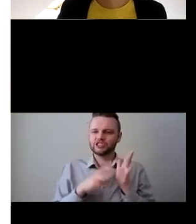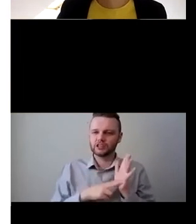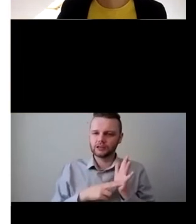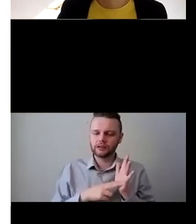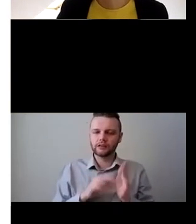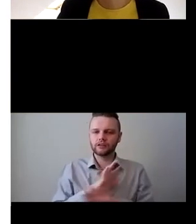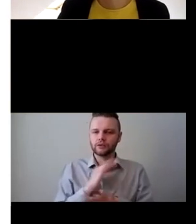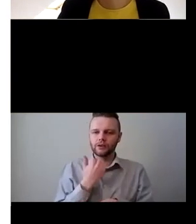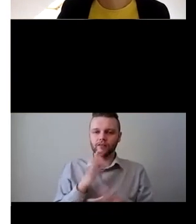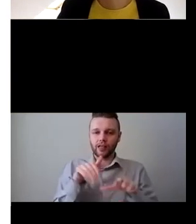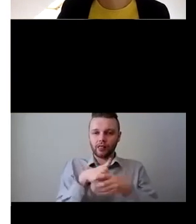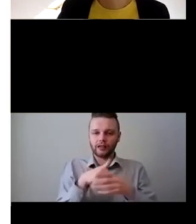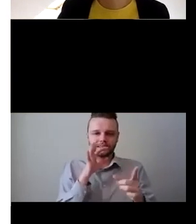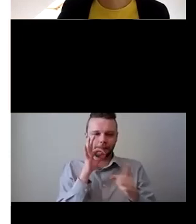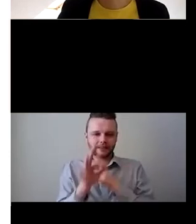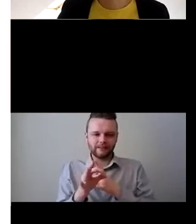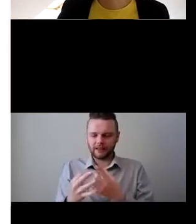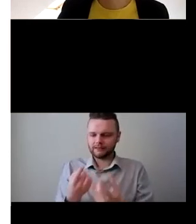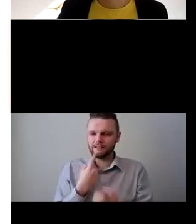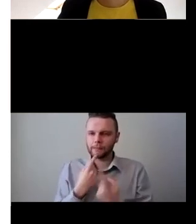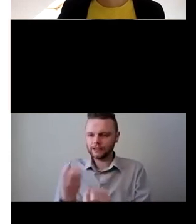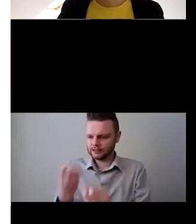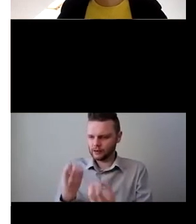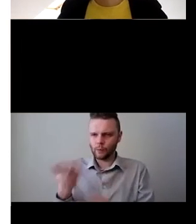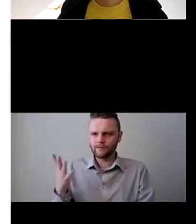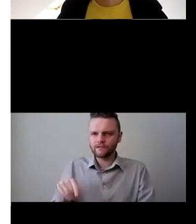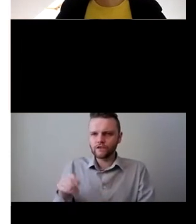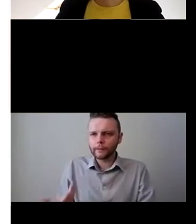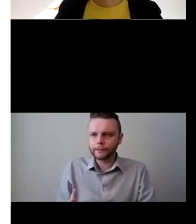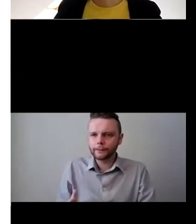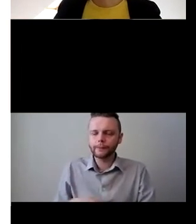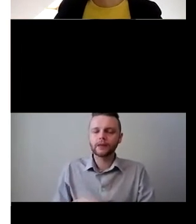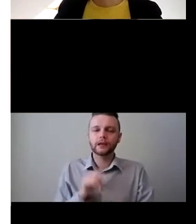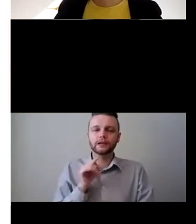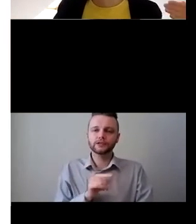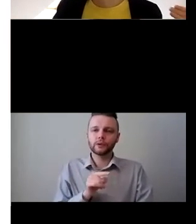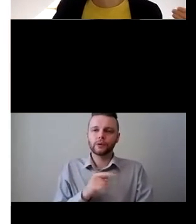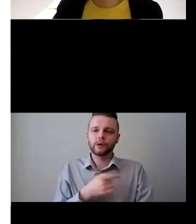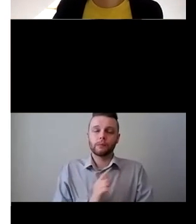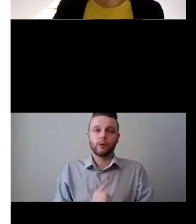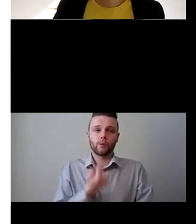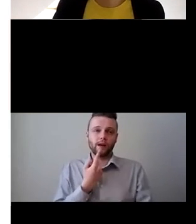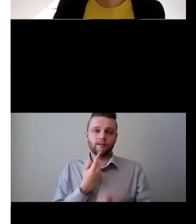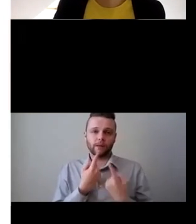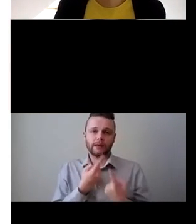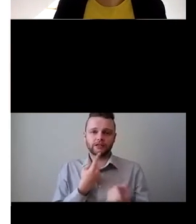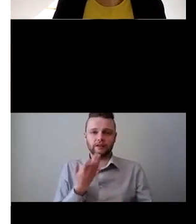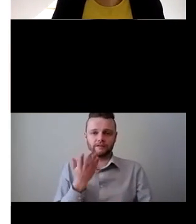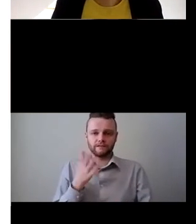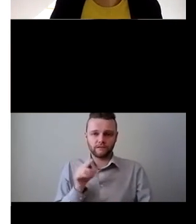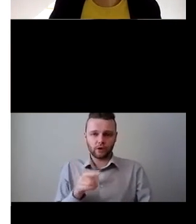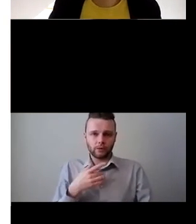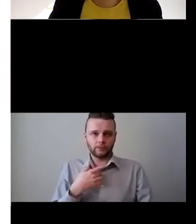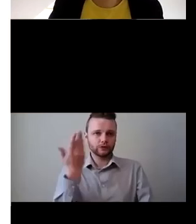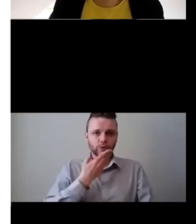including specific sources for an information. So there's often one information that may come from the